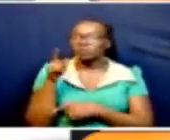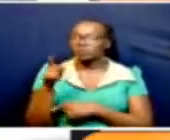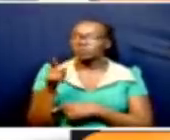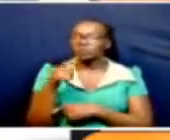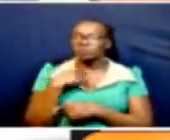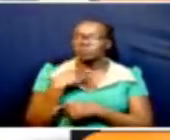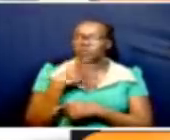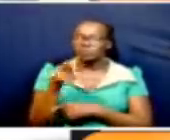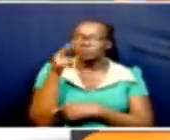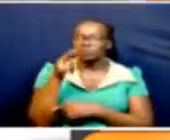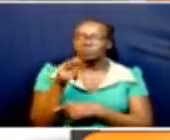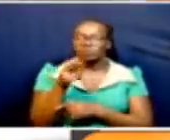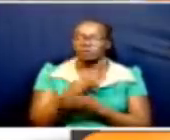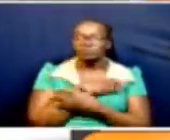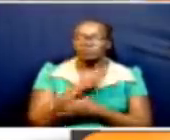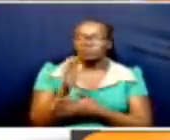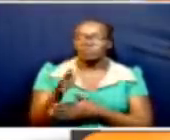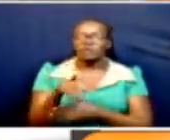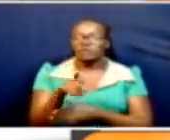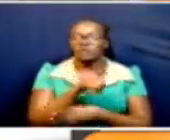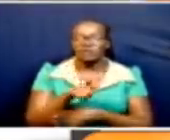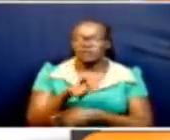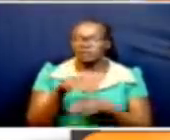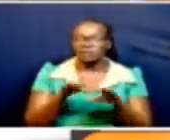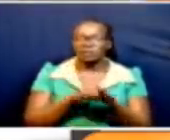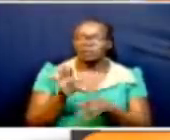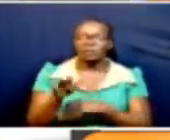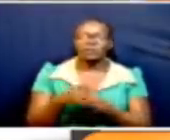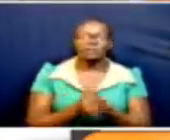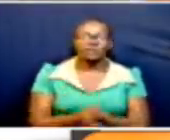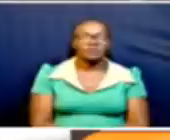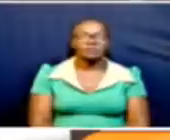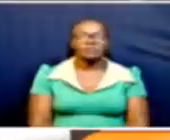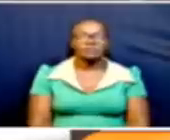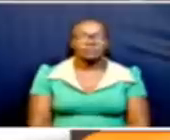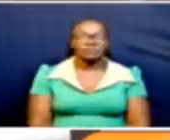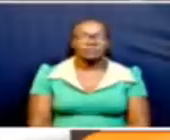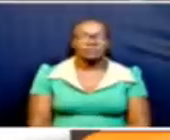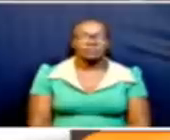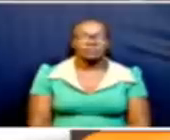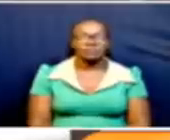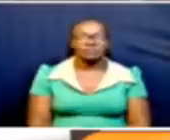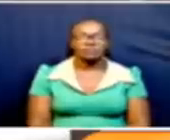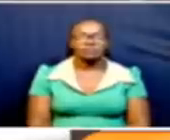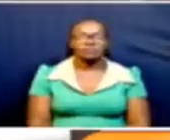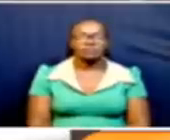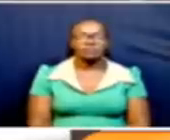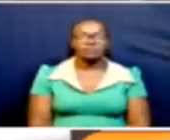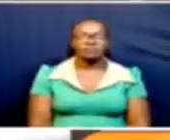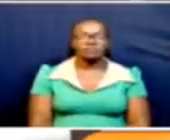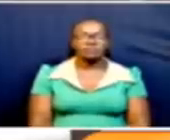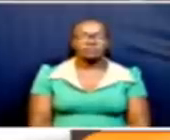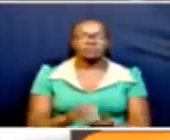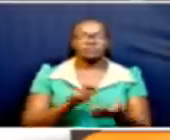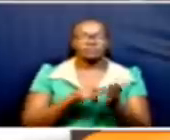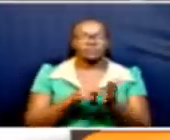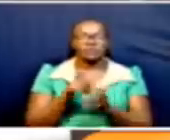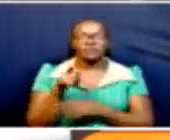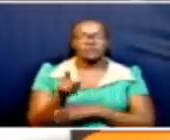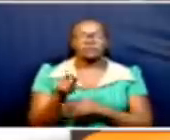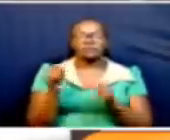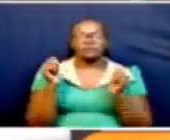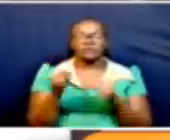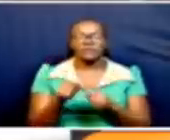In fact, Jeff, there's a yellow journalist. It is very sad. I'm not apologizing and to call him a yellow journalist. It's still going on. They need